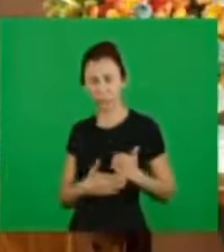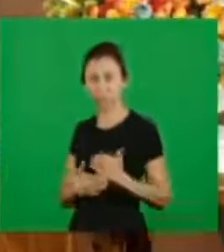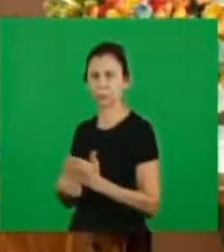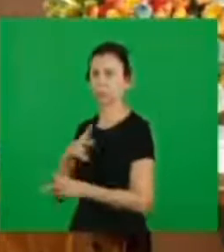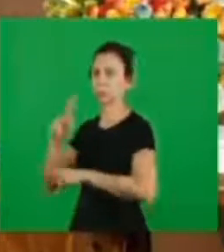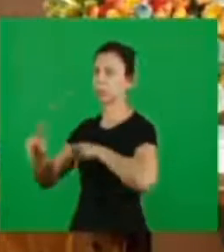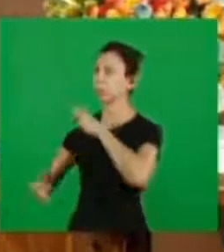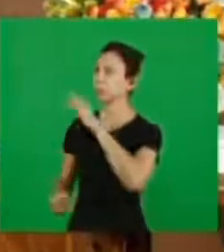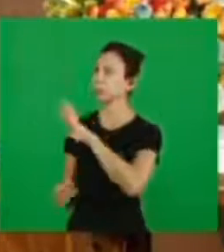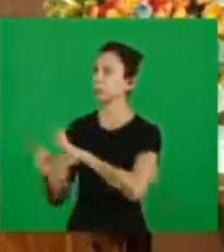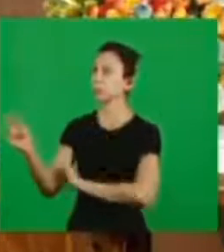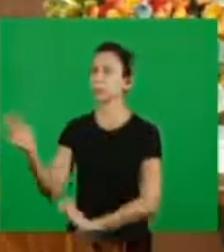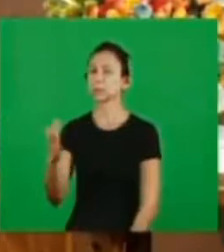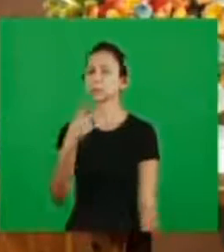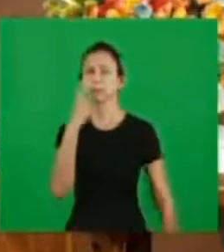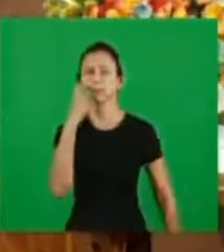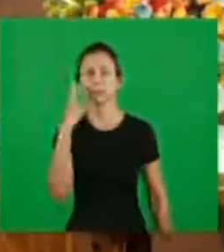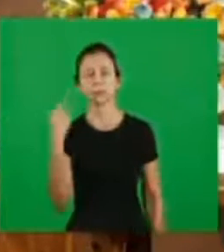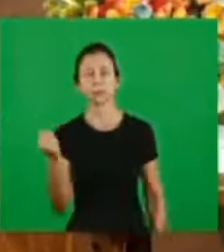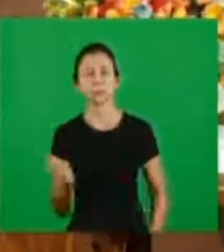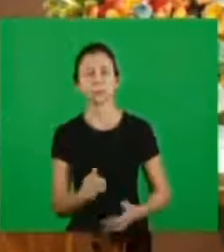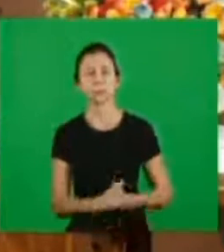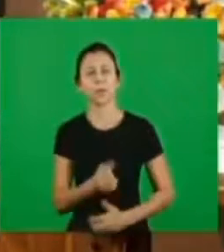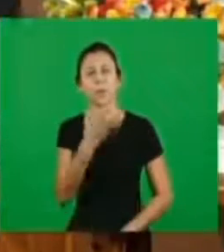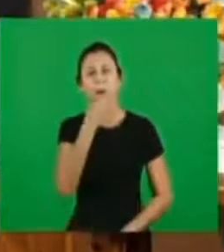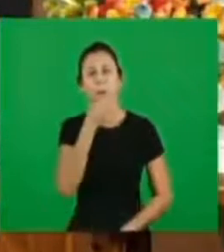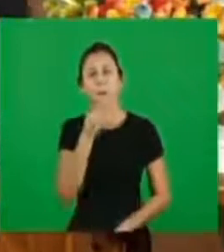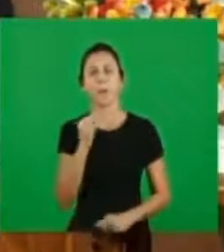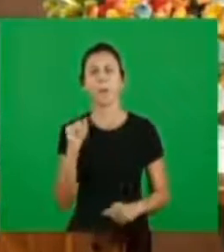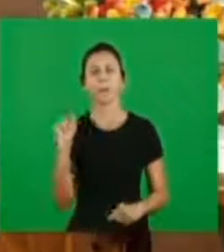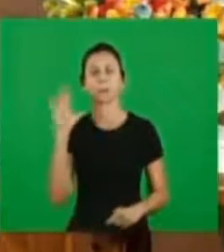man towards eternity. It's interesting that